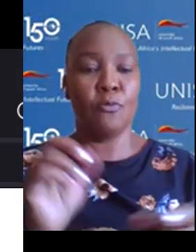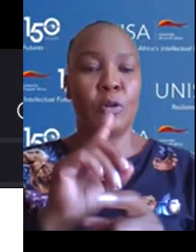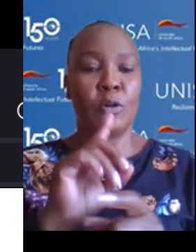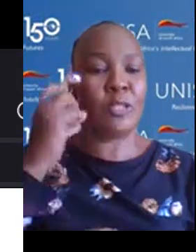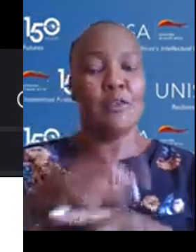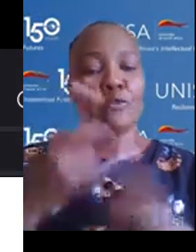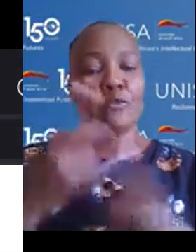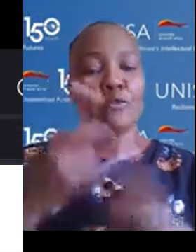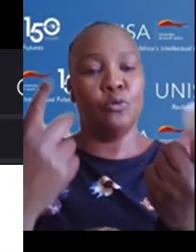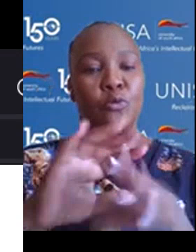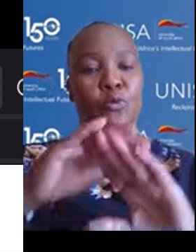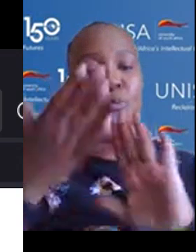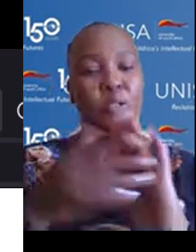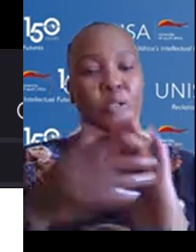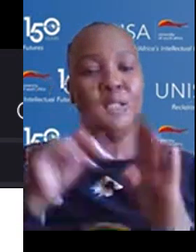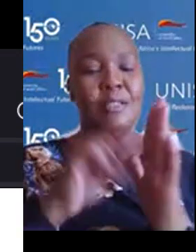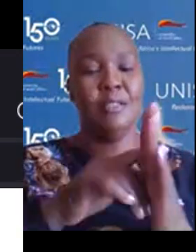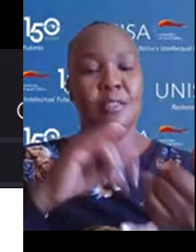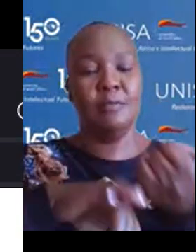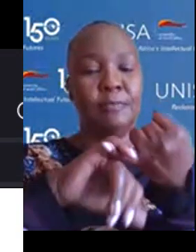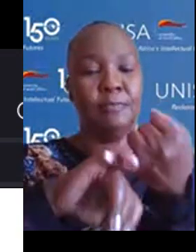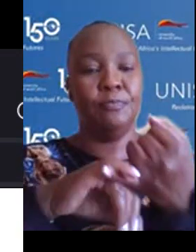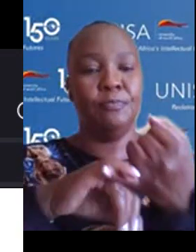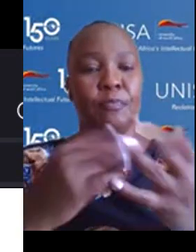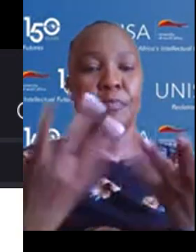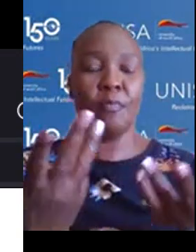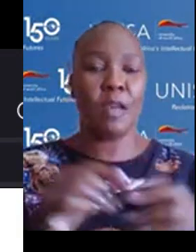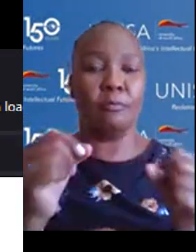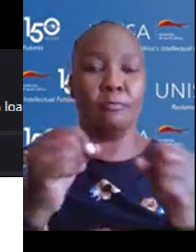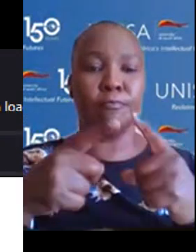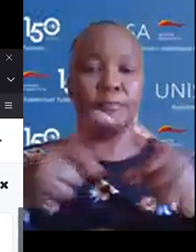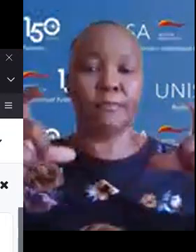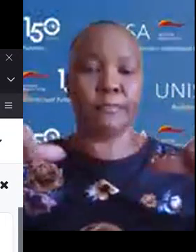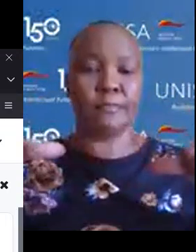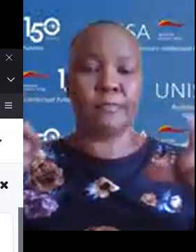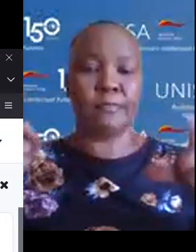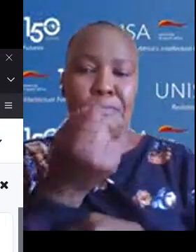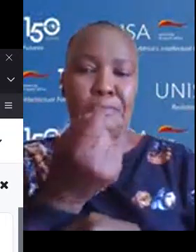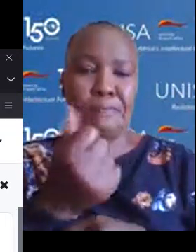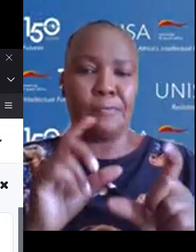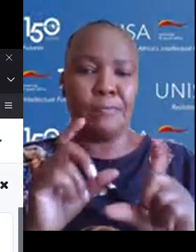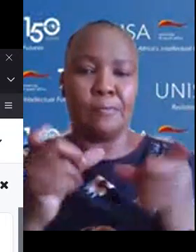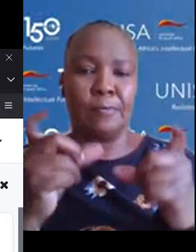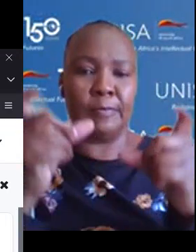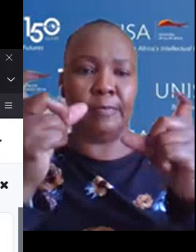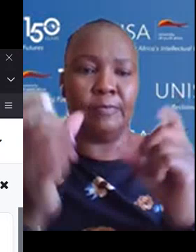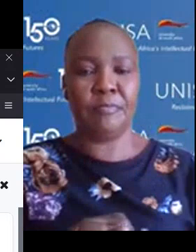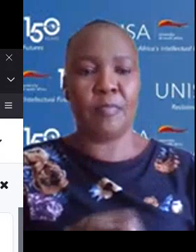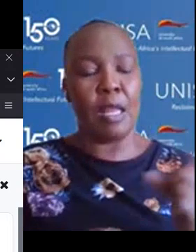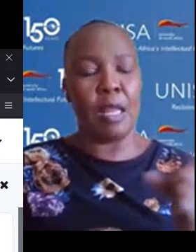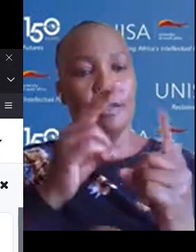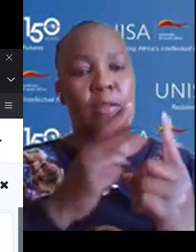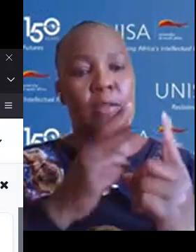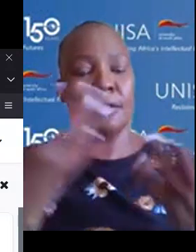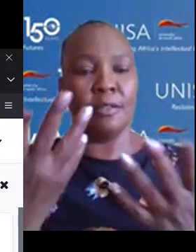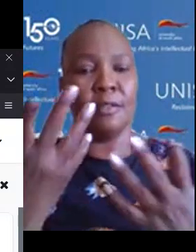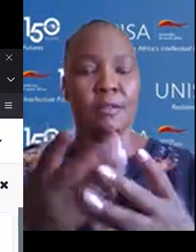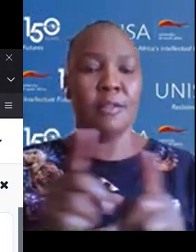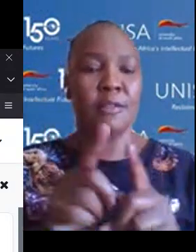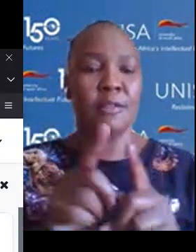to complete this course. If I just zoom out a bit quickly. So you'll notice, for instance, when you come